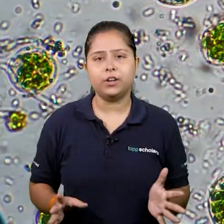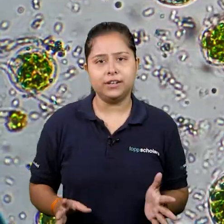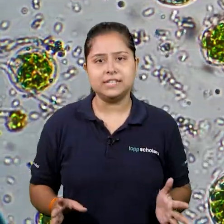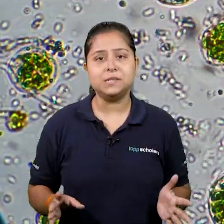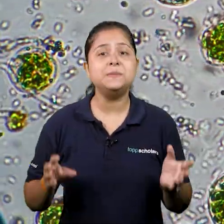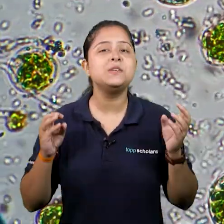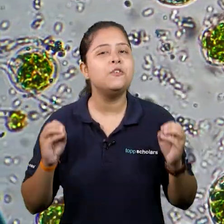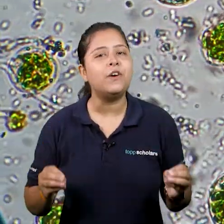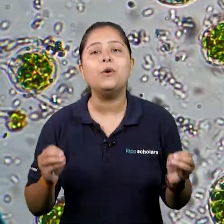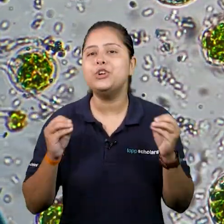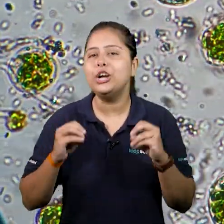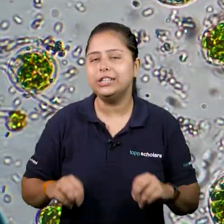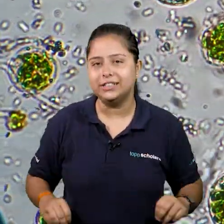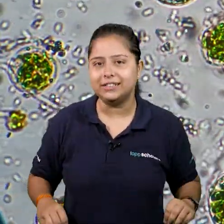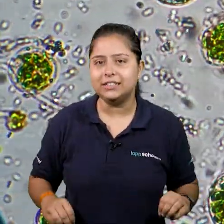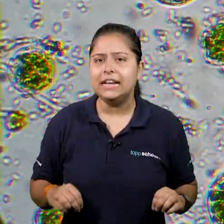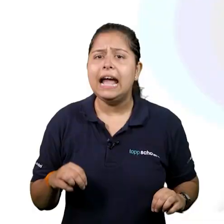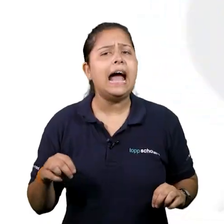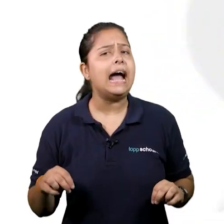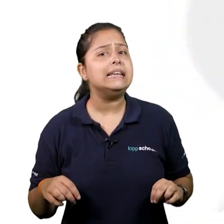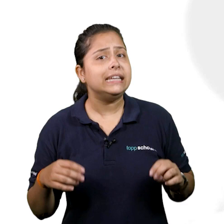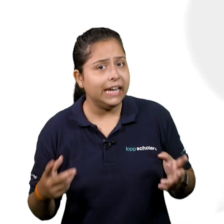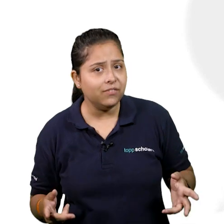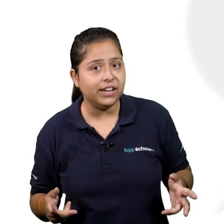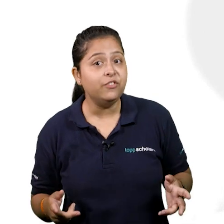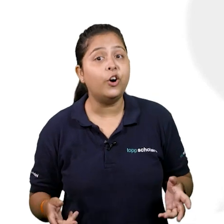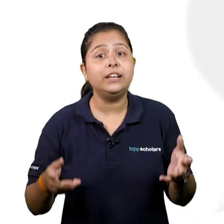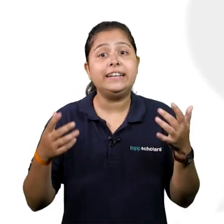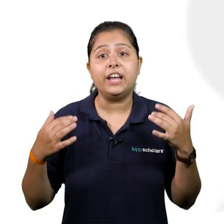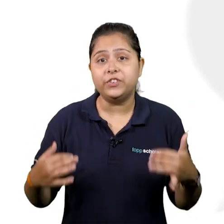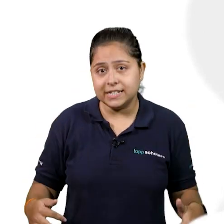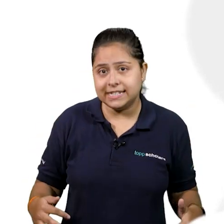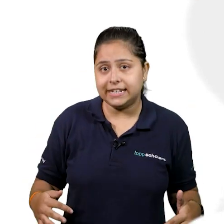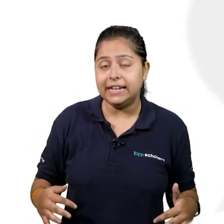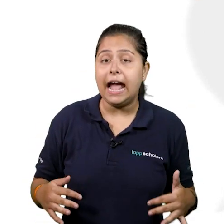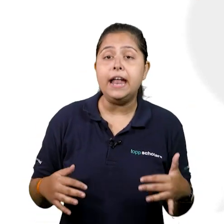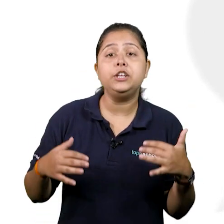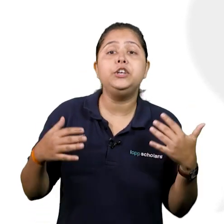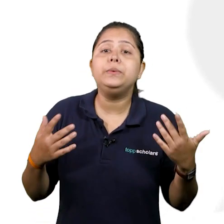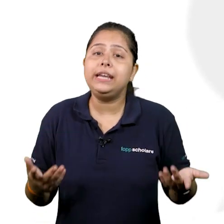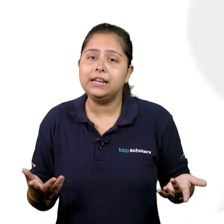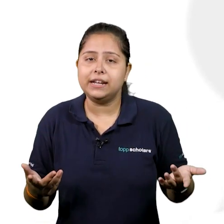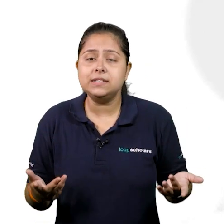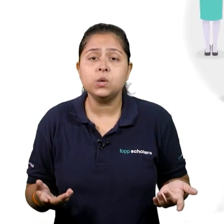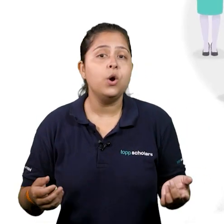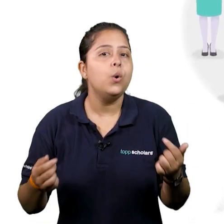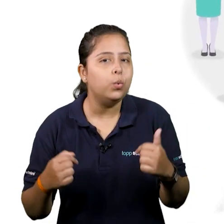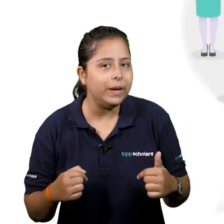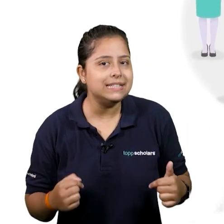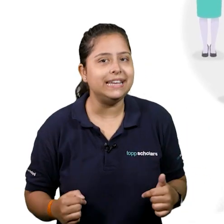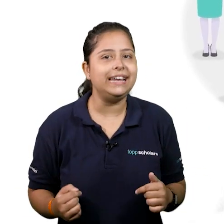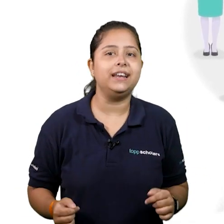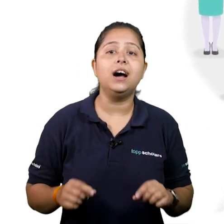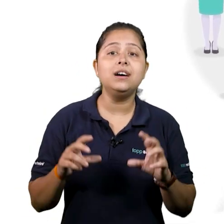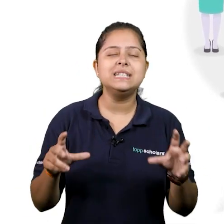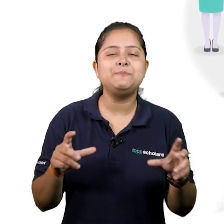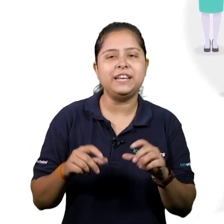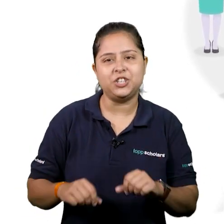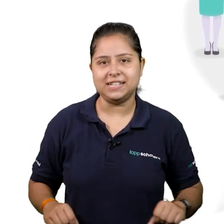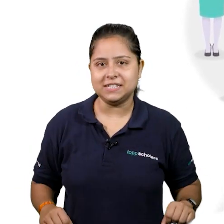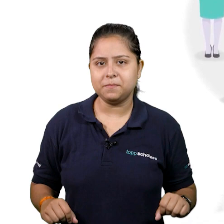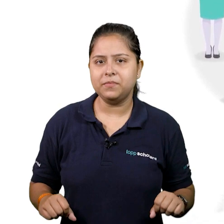diverse organisms found on Earth and even for the diversity and uniqueness we see in